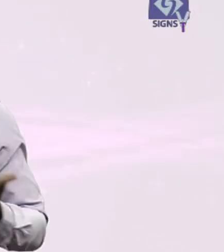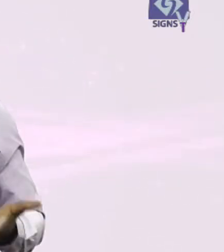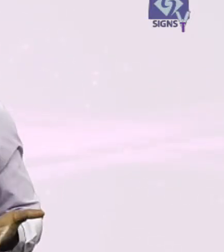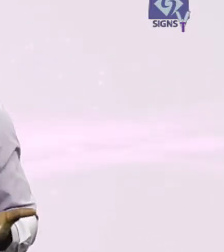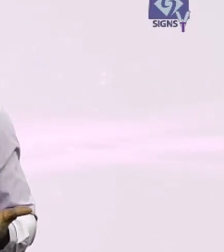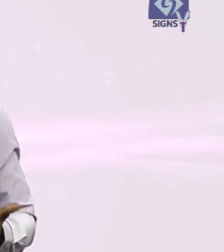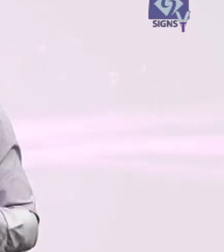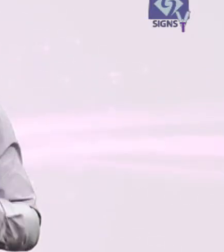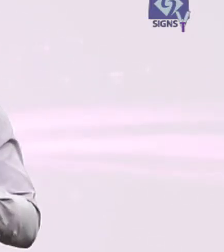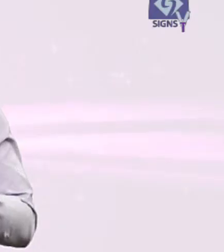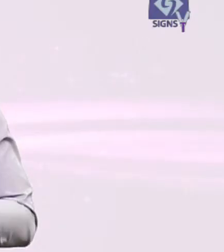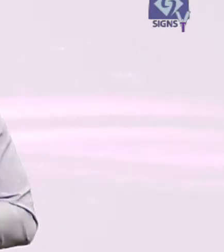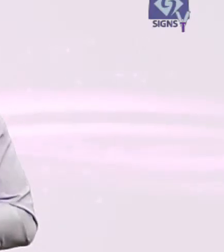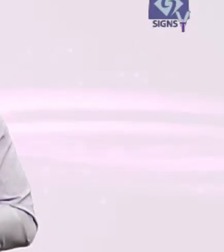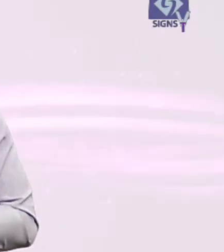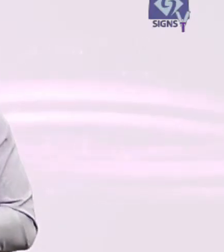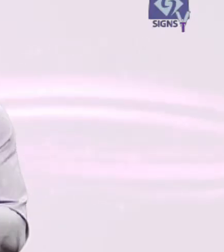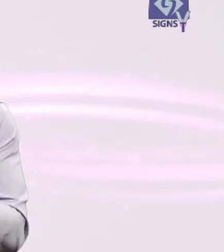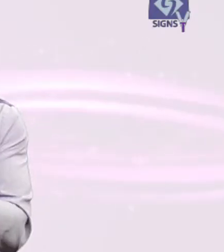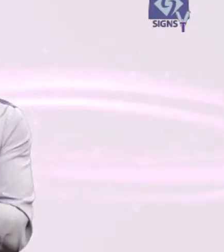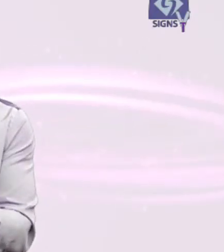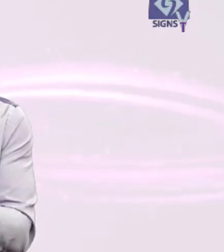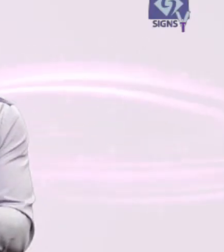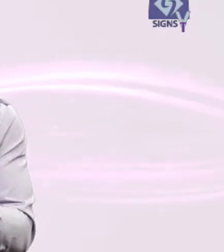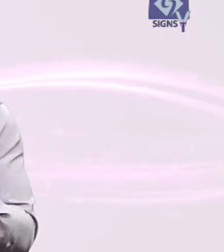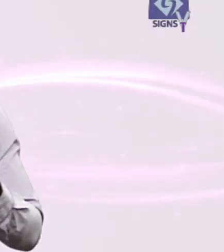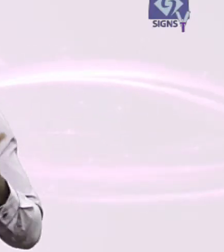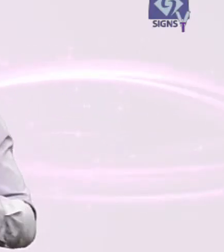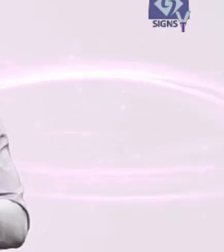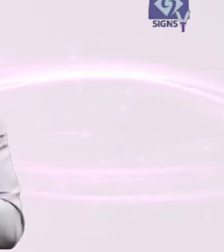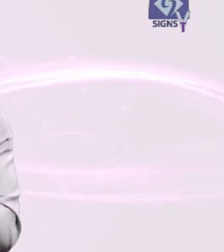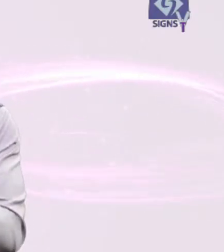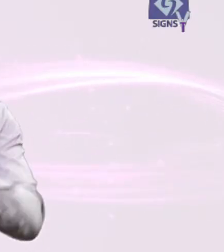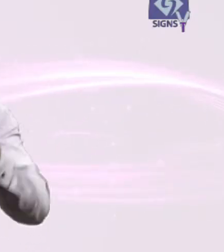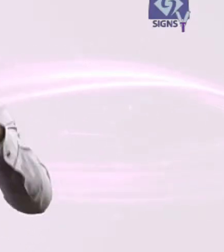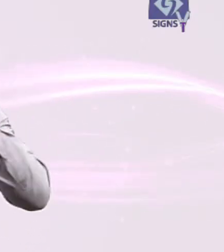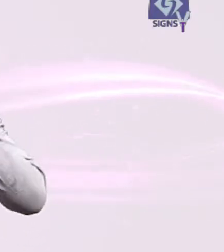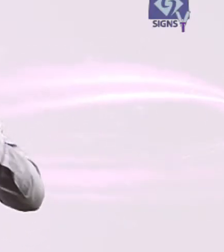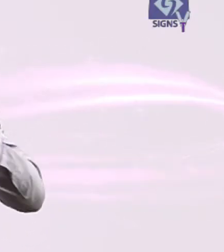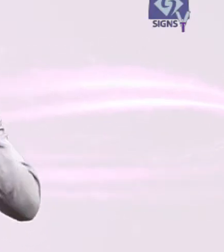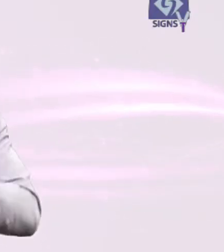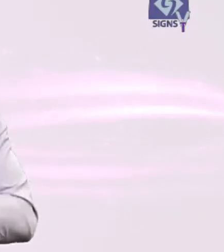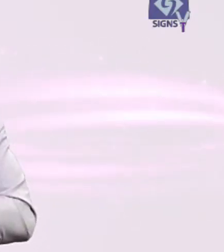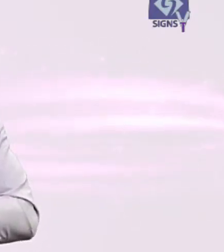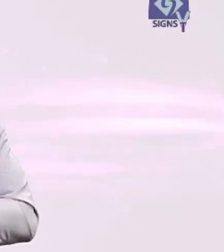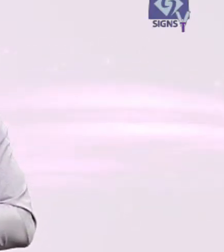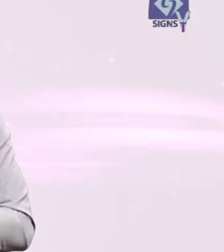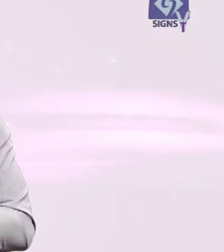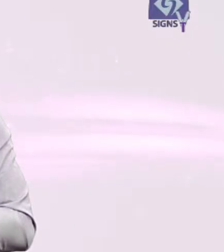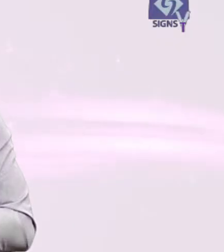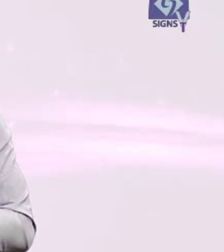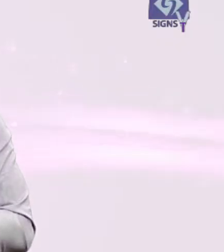the home of inclusion, and let's make communication beautiful.